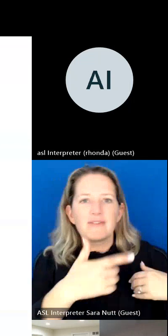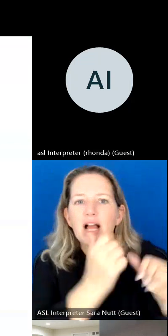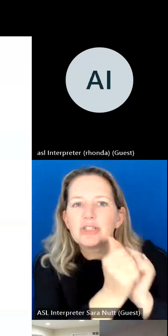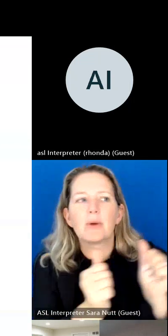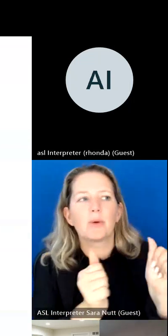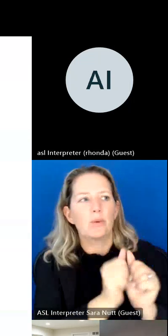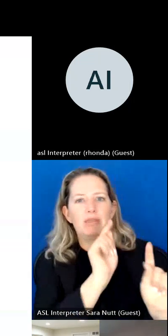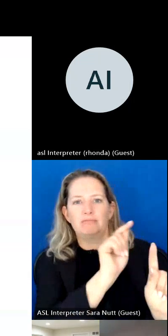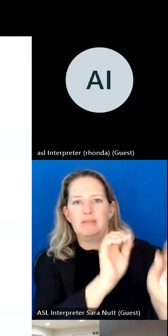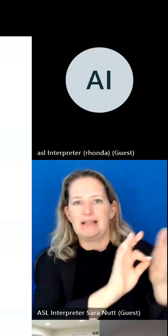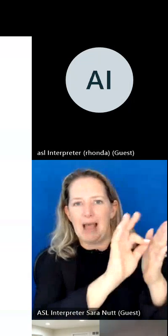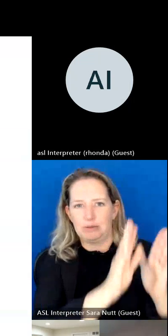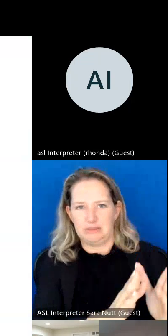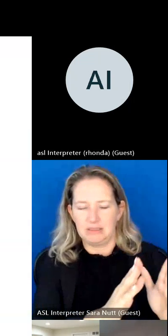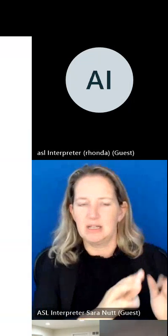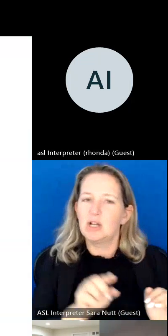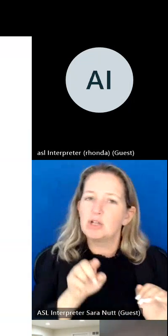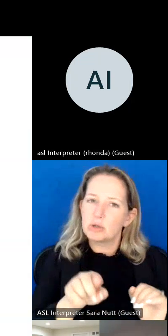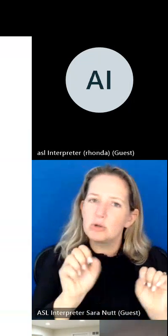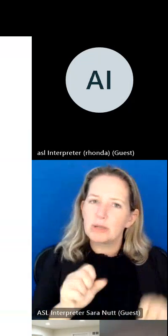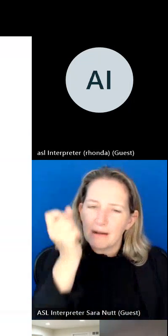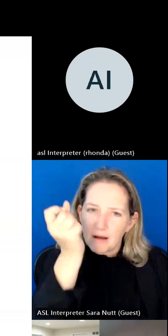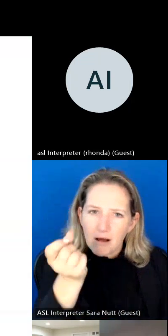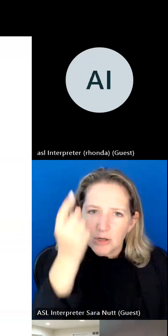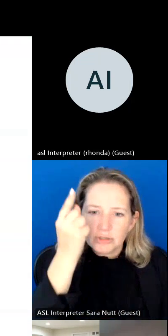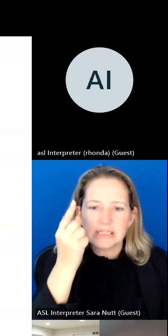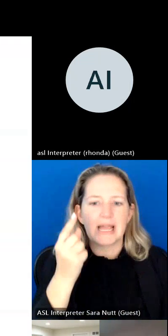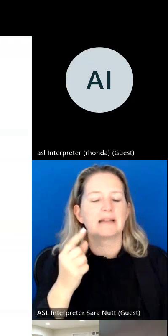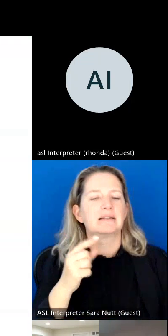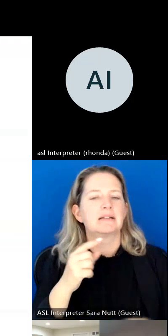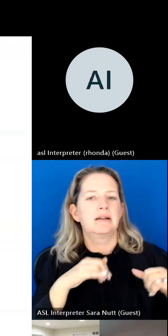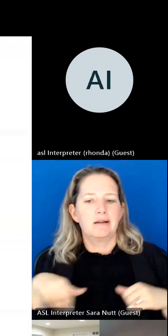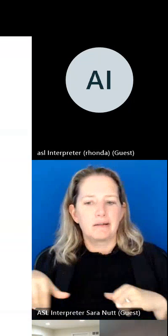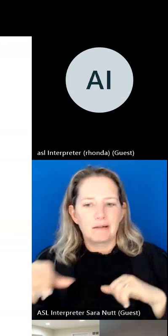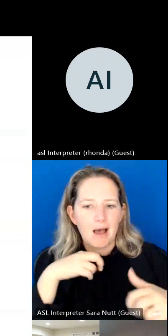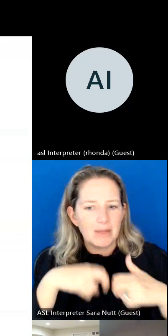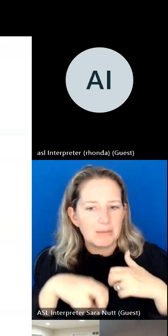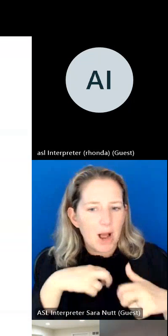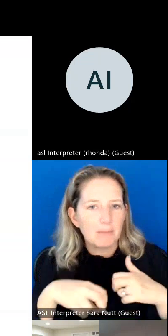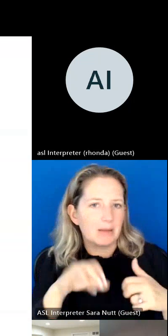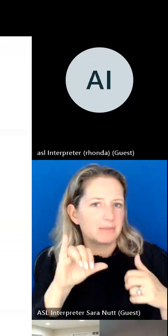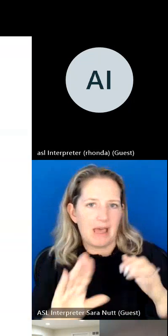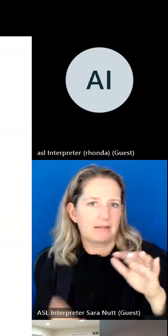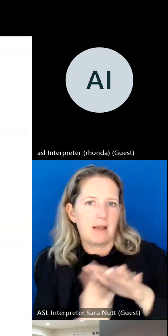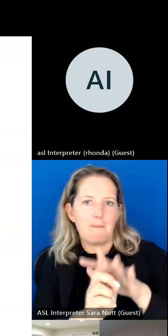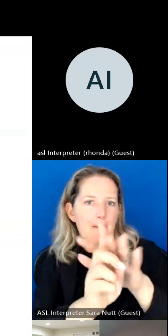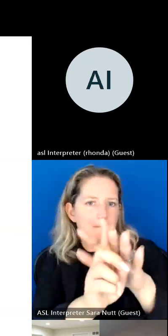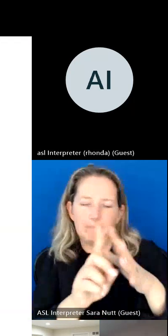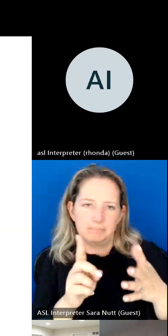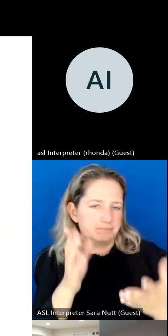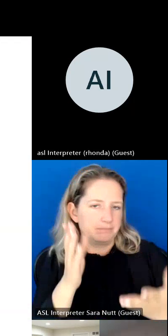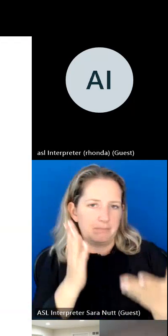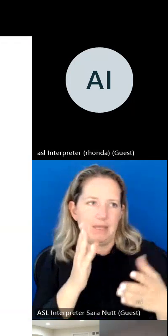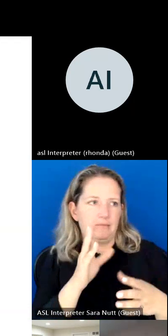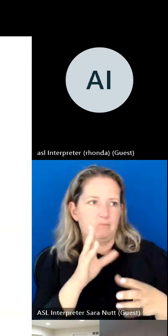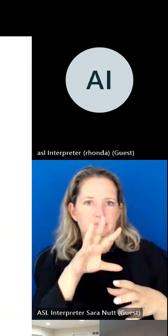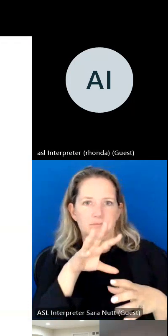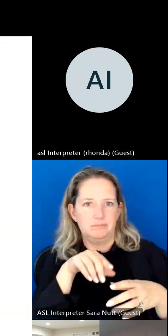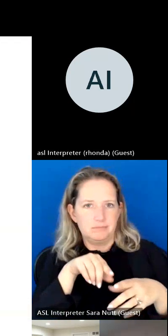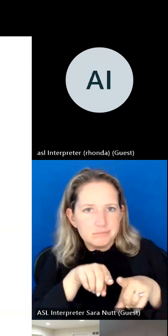Because having an understanding of common problems that come up within an agency or a particular